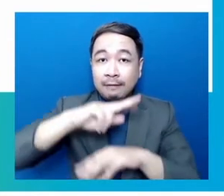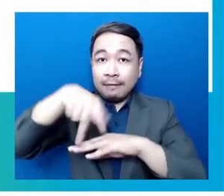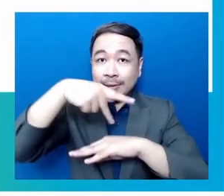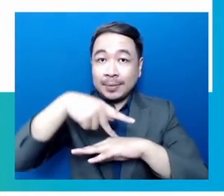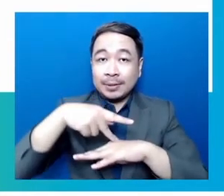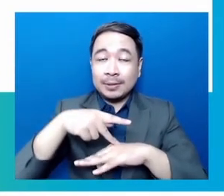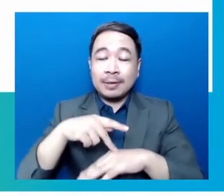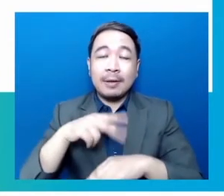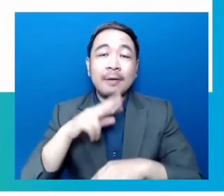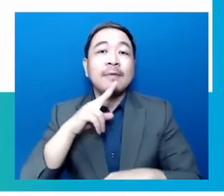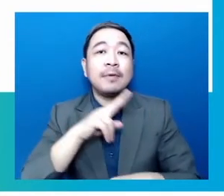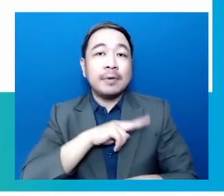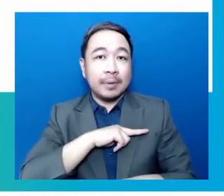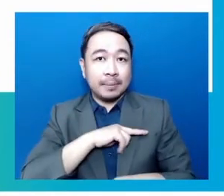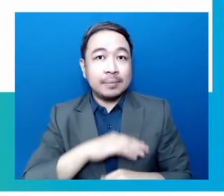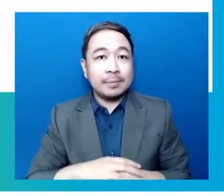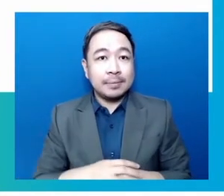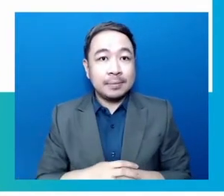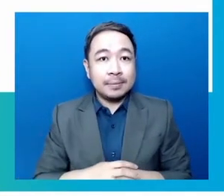slide,